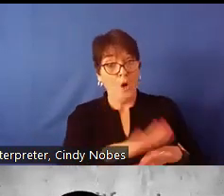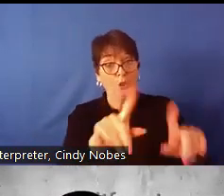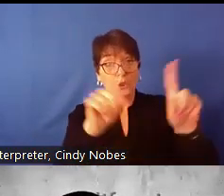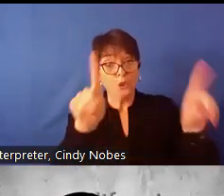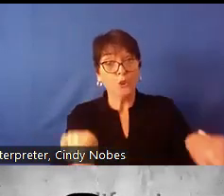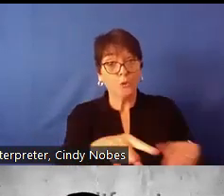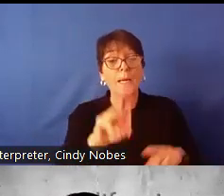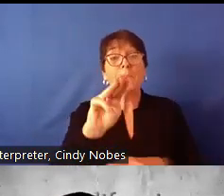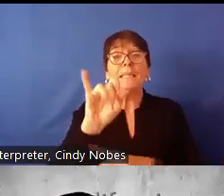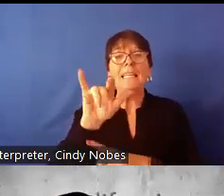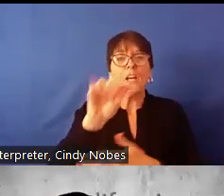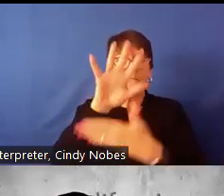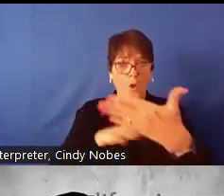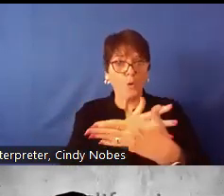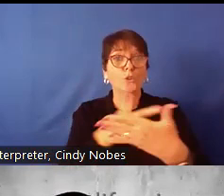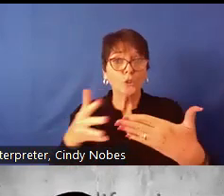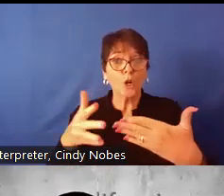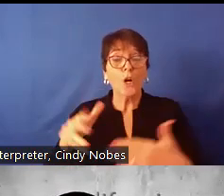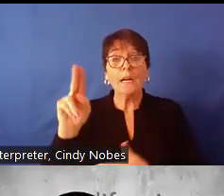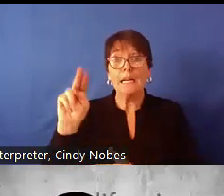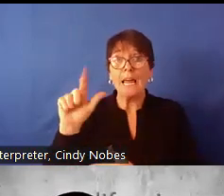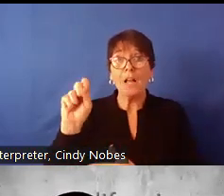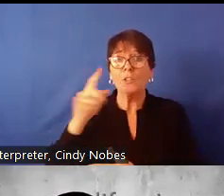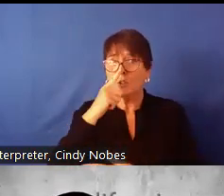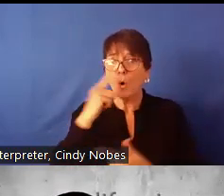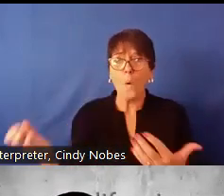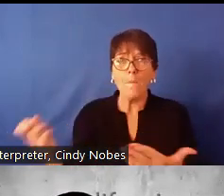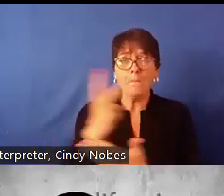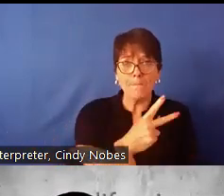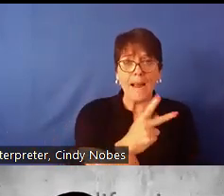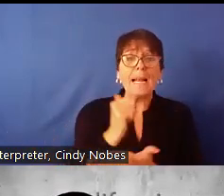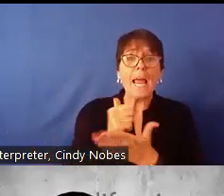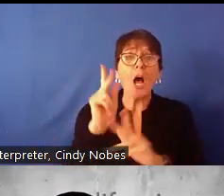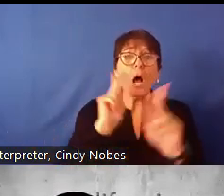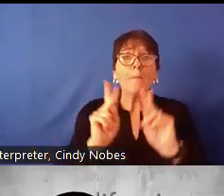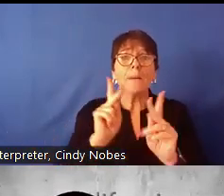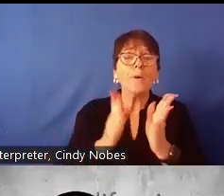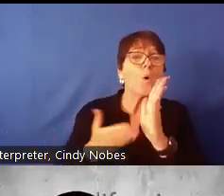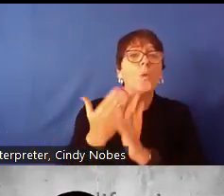is the media flow chart. Nelson, if we can go back to the page and we can walk people through the creative.